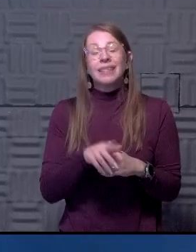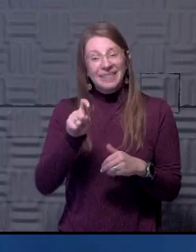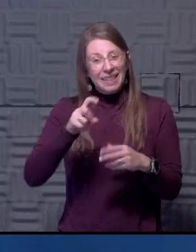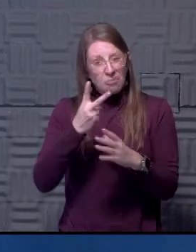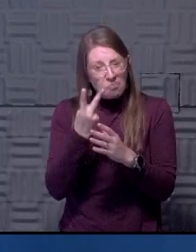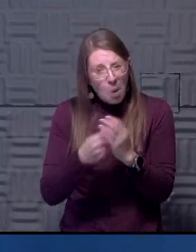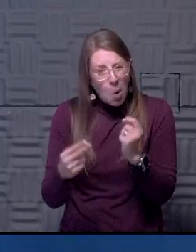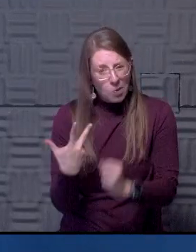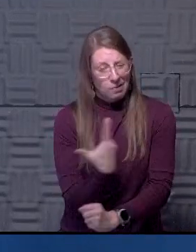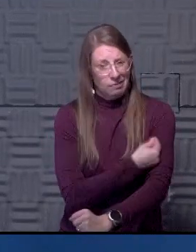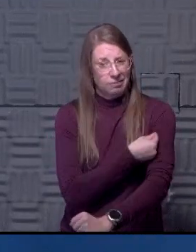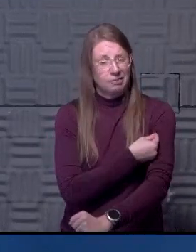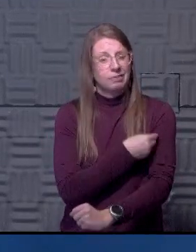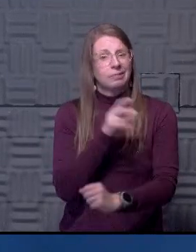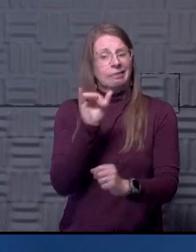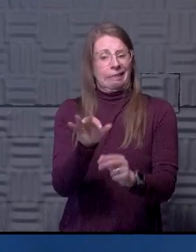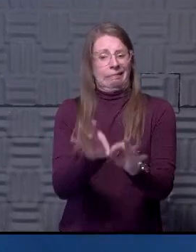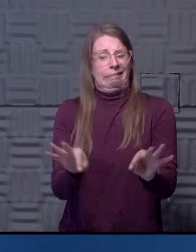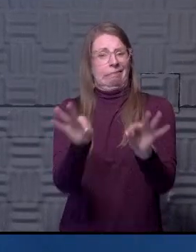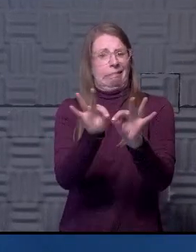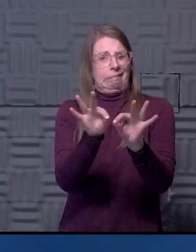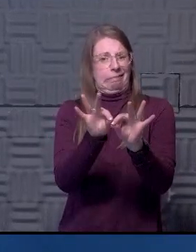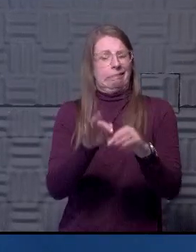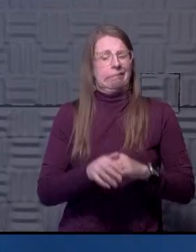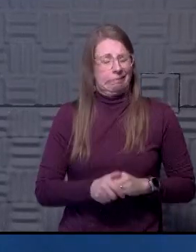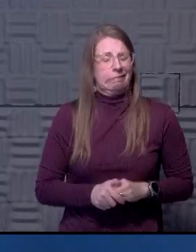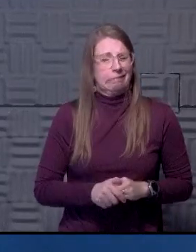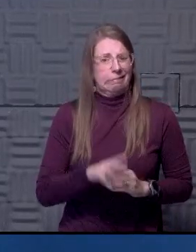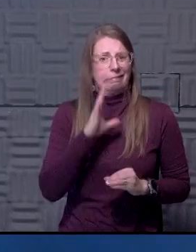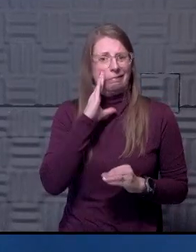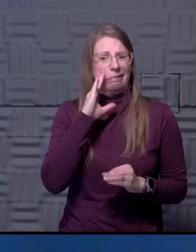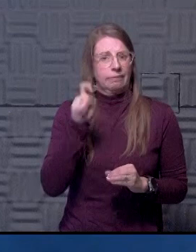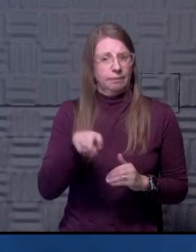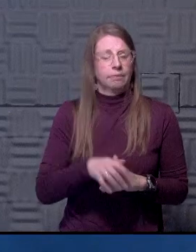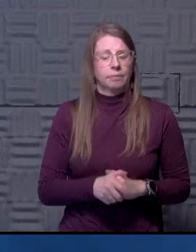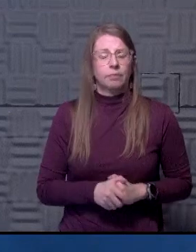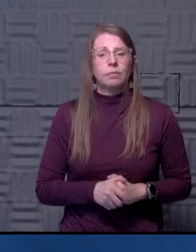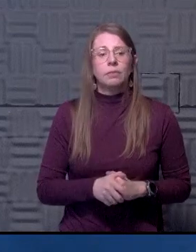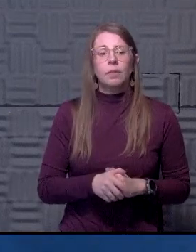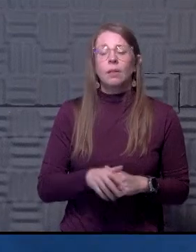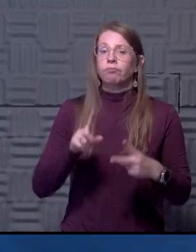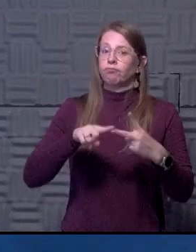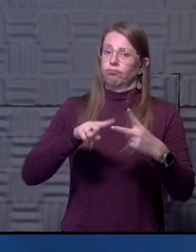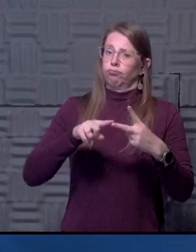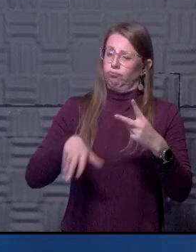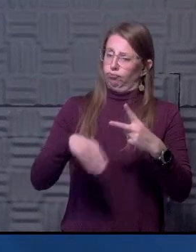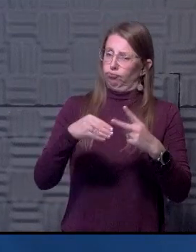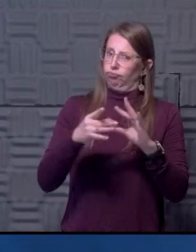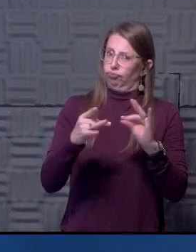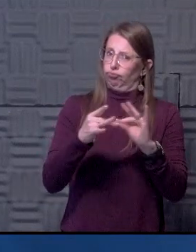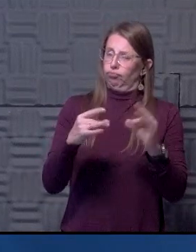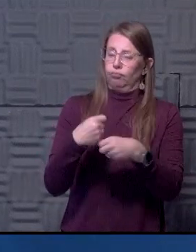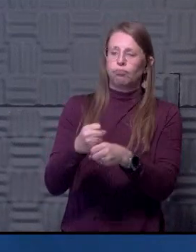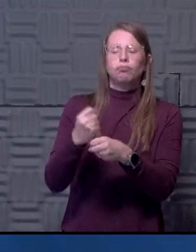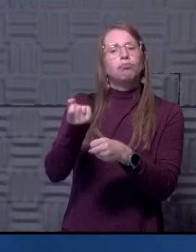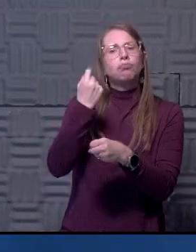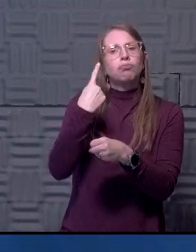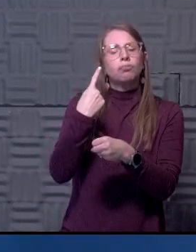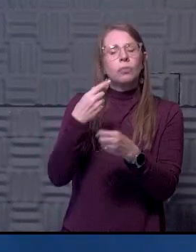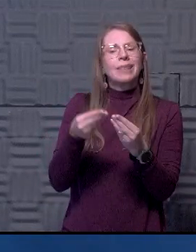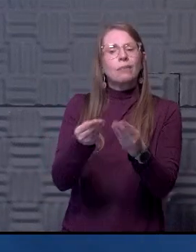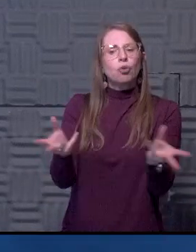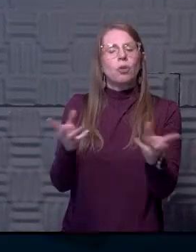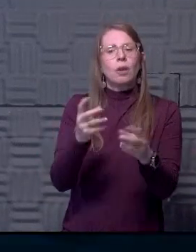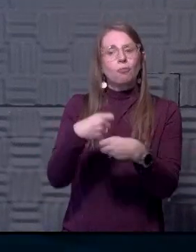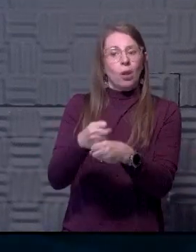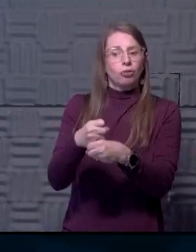both shots, and that's the important message to get out there. Yep. So Dr. Pahood, thoughts about the production side. We've talked about distribution. What